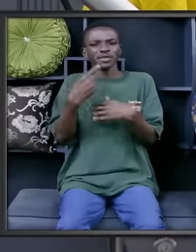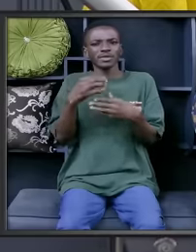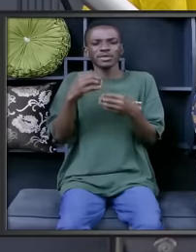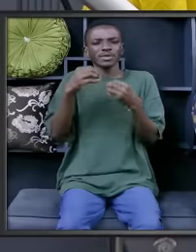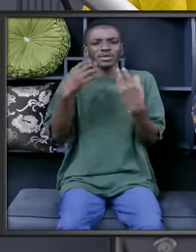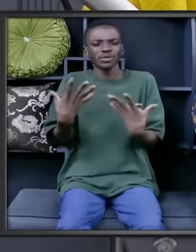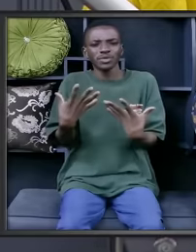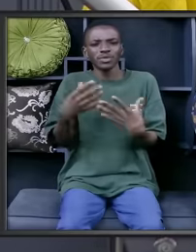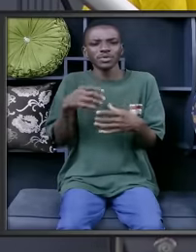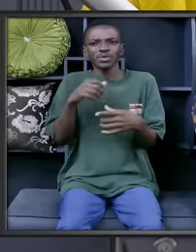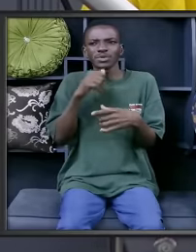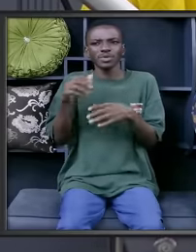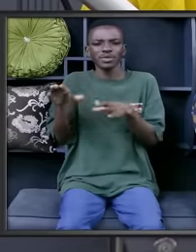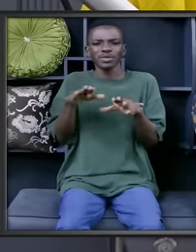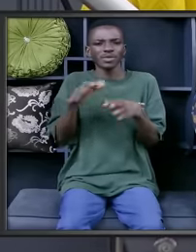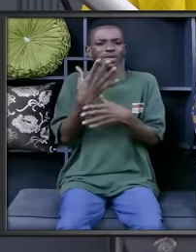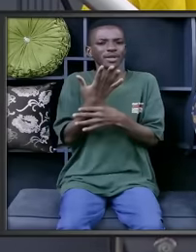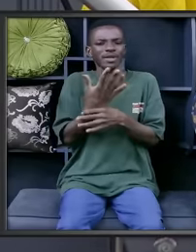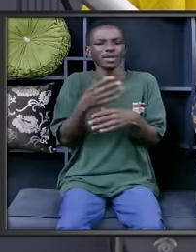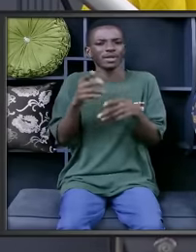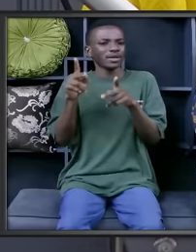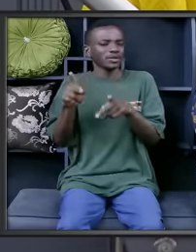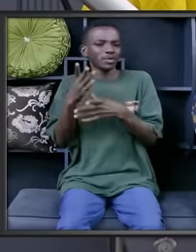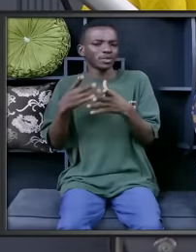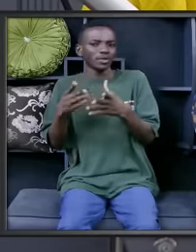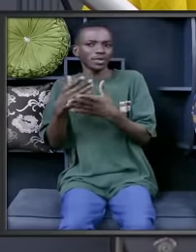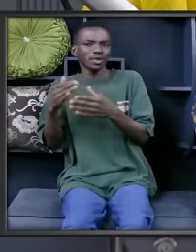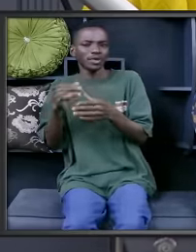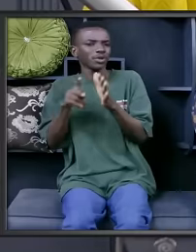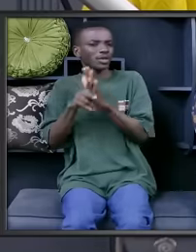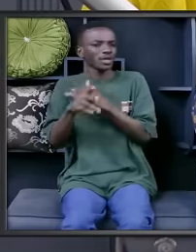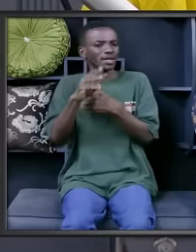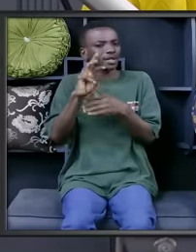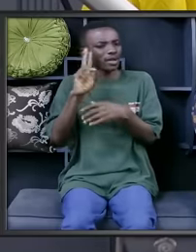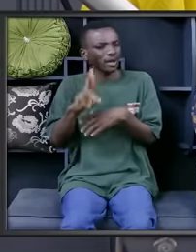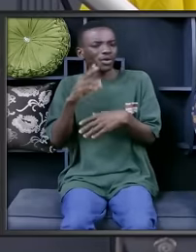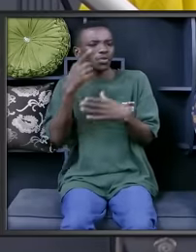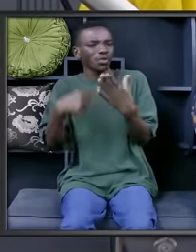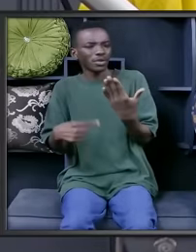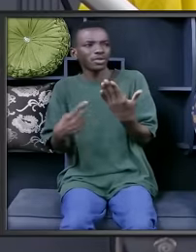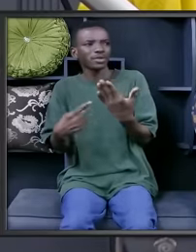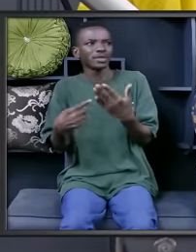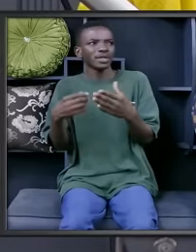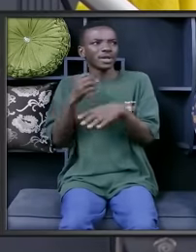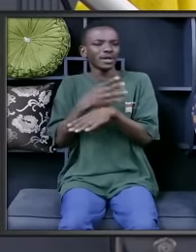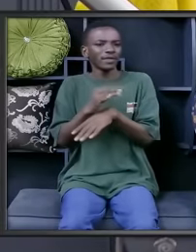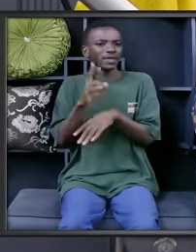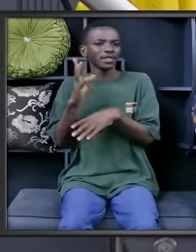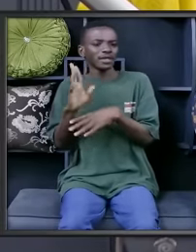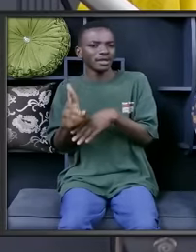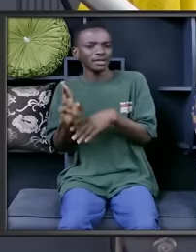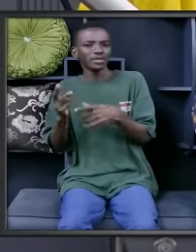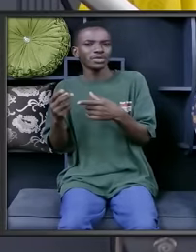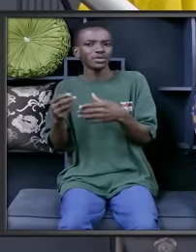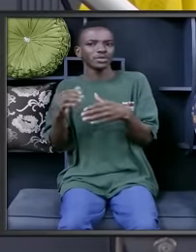Mm-hmm. Say no be like this. Then they carry handle person picking. Mm. As in make you won't kill me or waiting. Waiting I do. So then can't advise me make I we